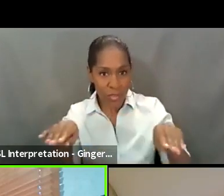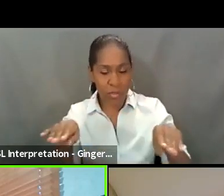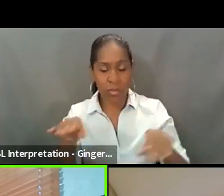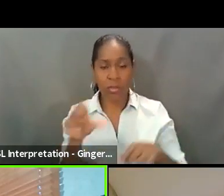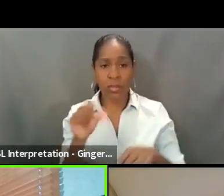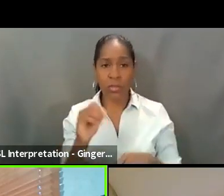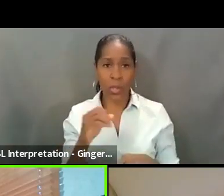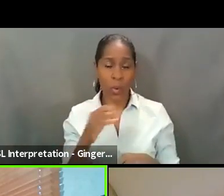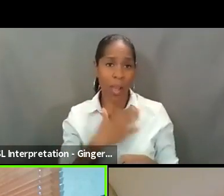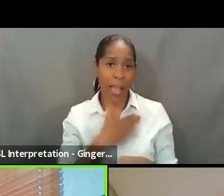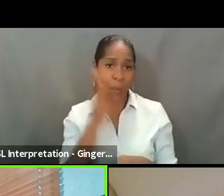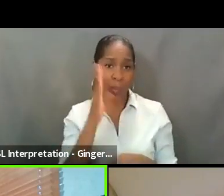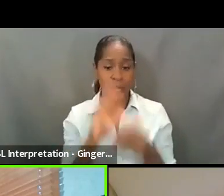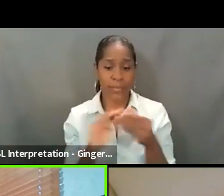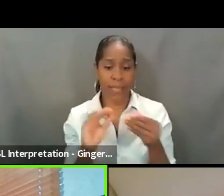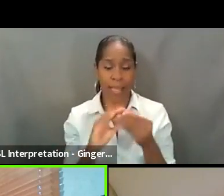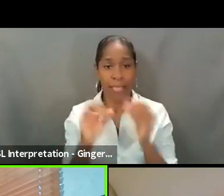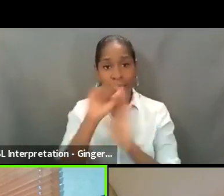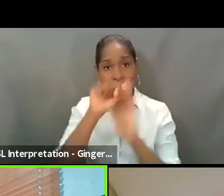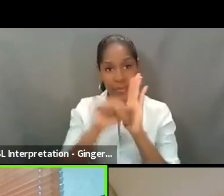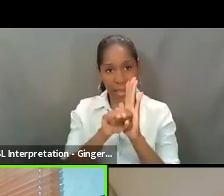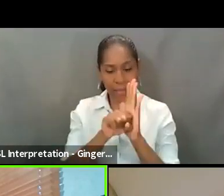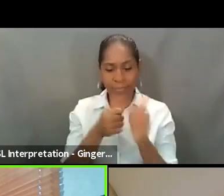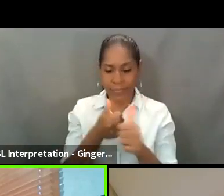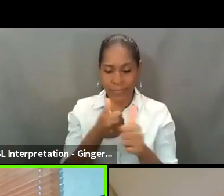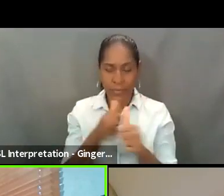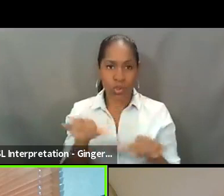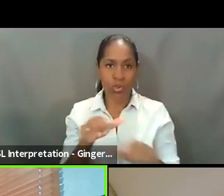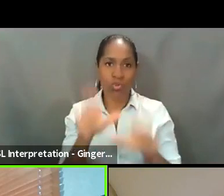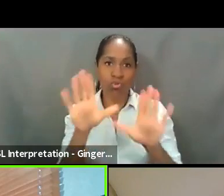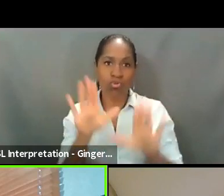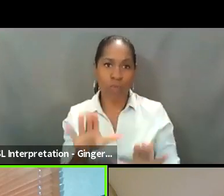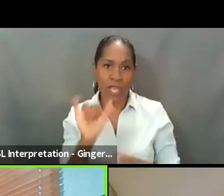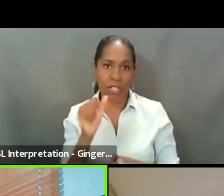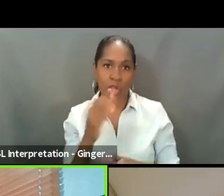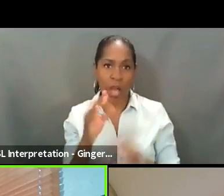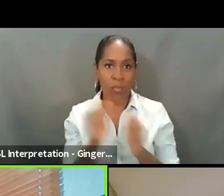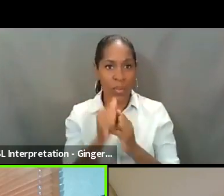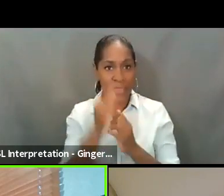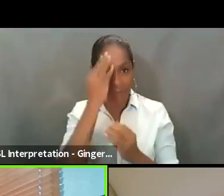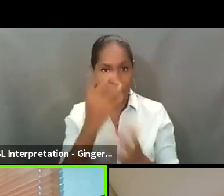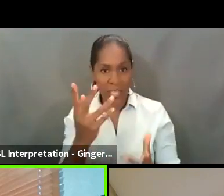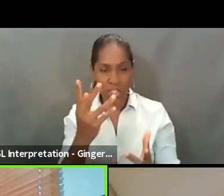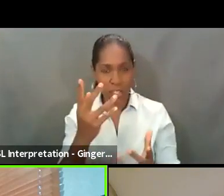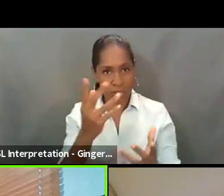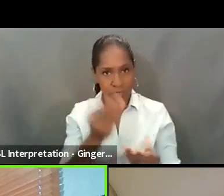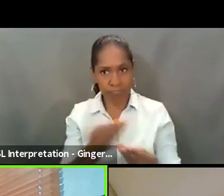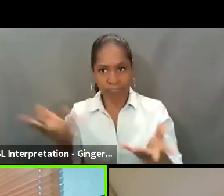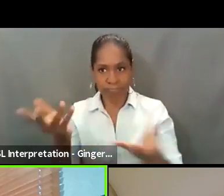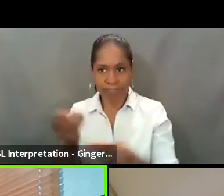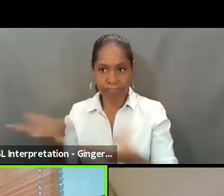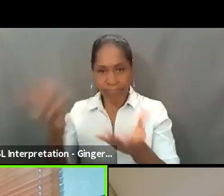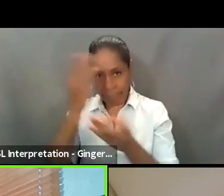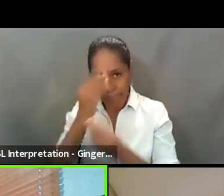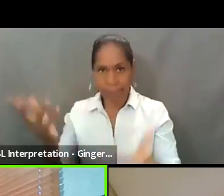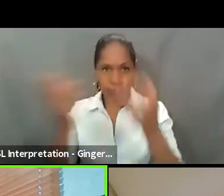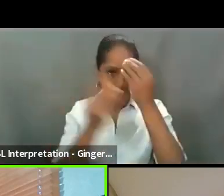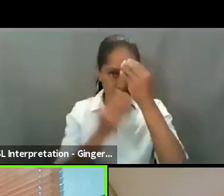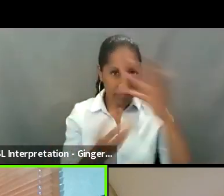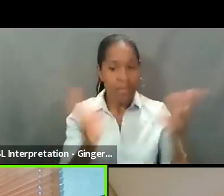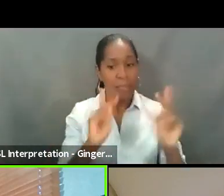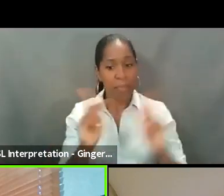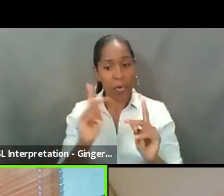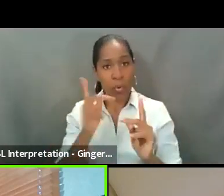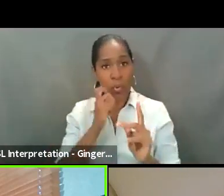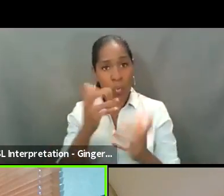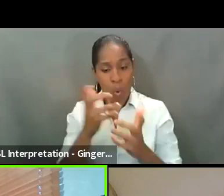job of basically putting information out there. people that want information about vaccines can